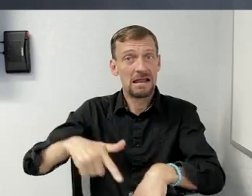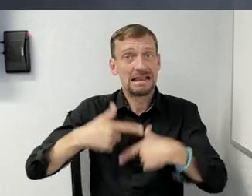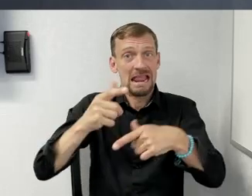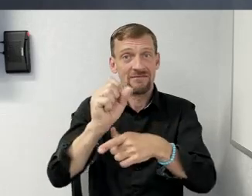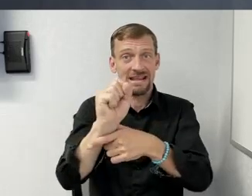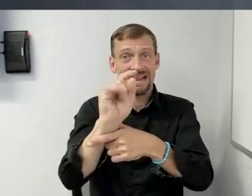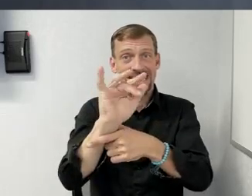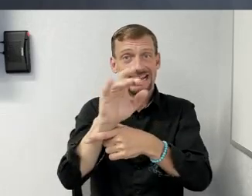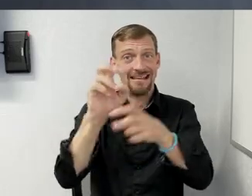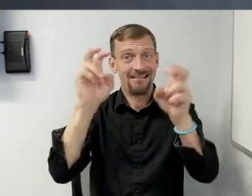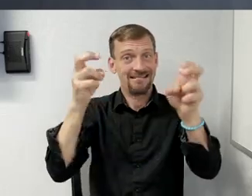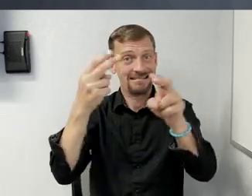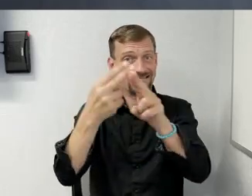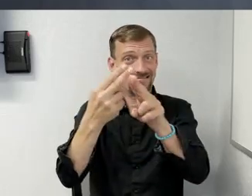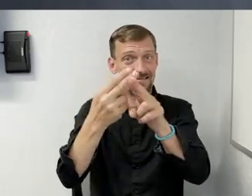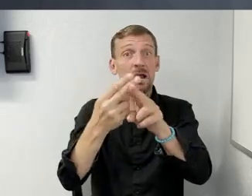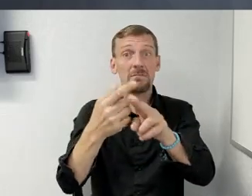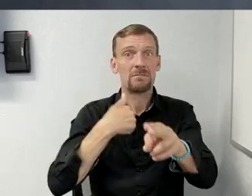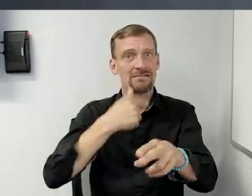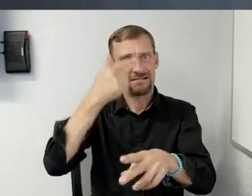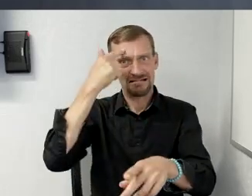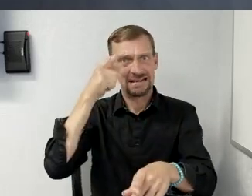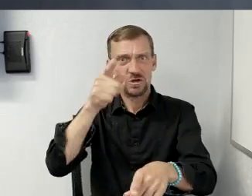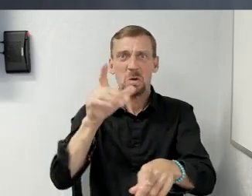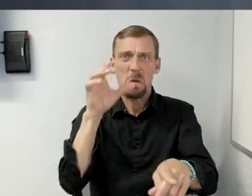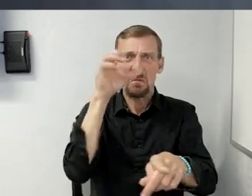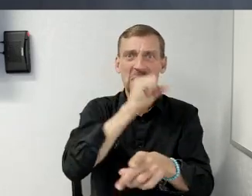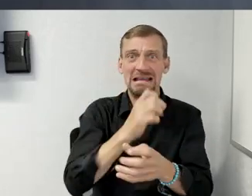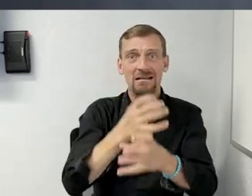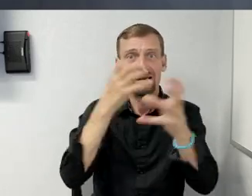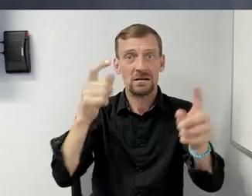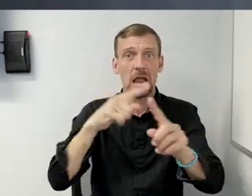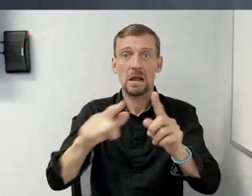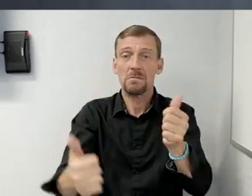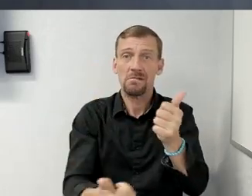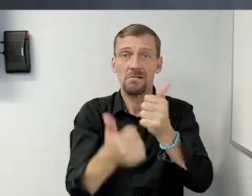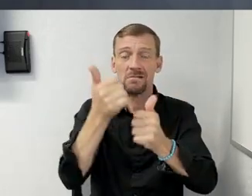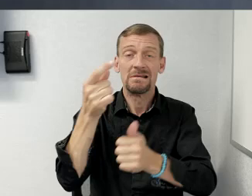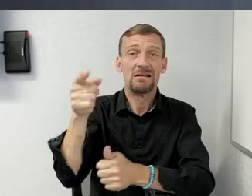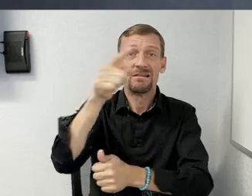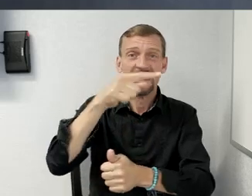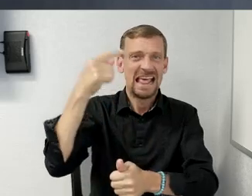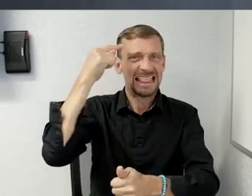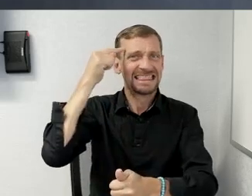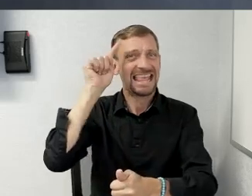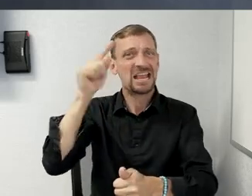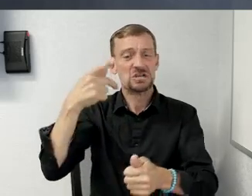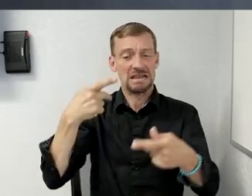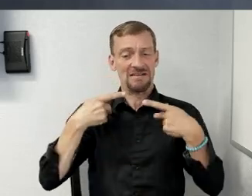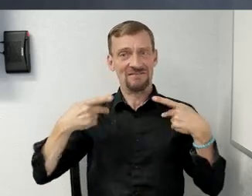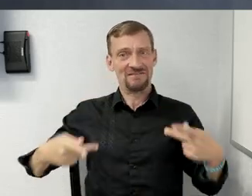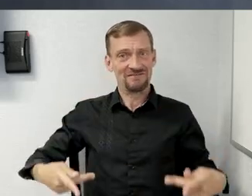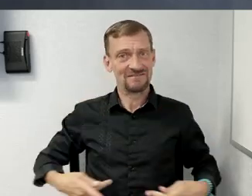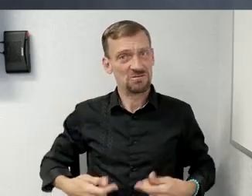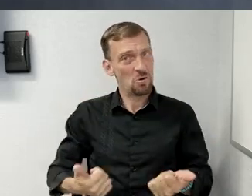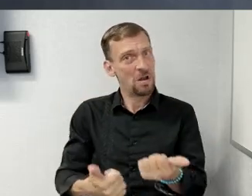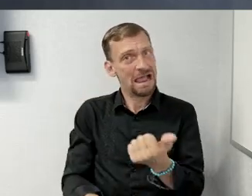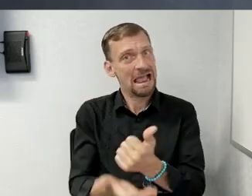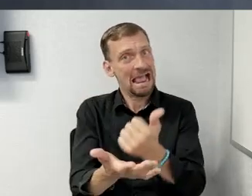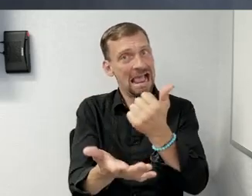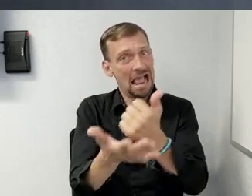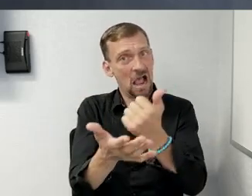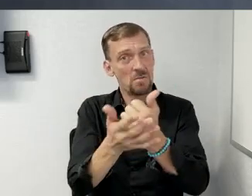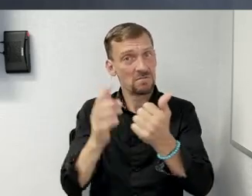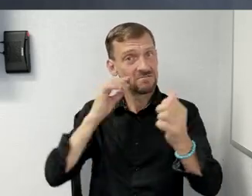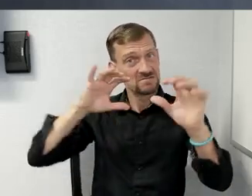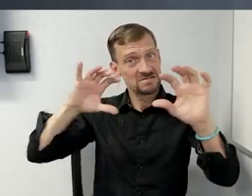opportunity because Lifestyle not only gives physical help and exercise physiologists conducting